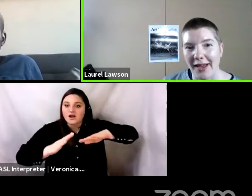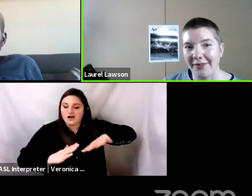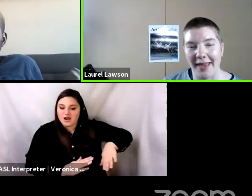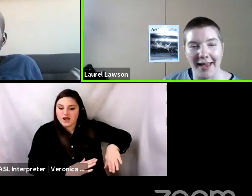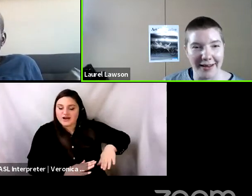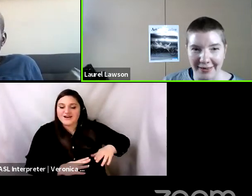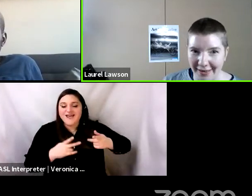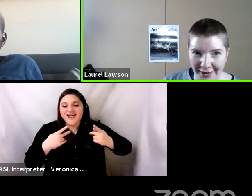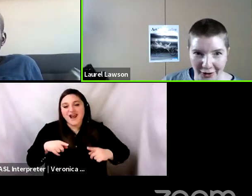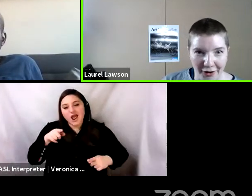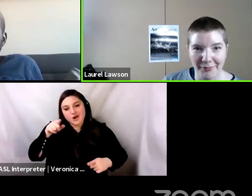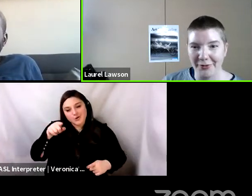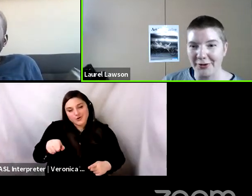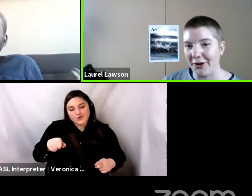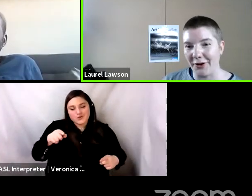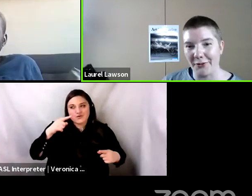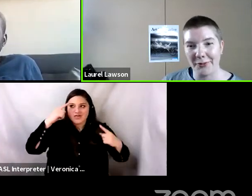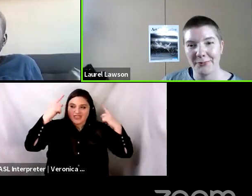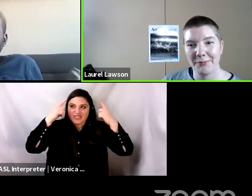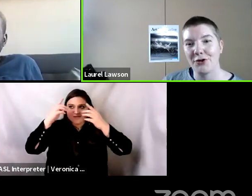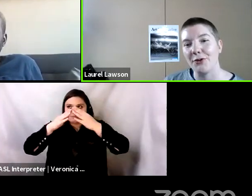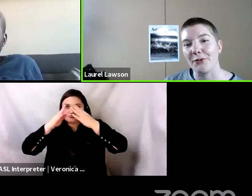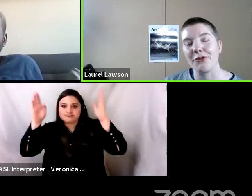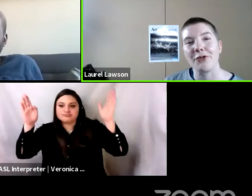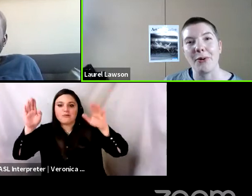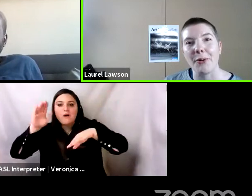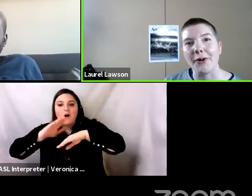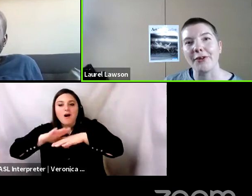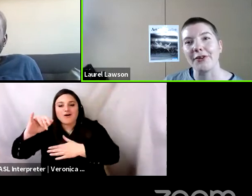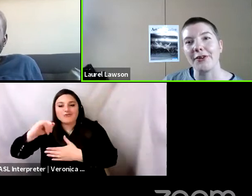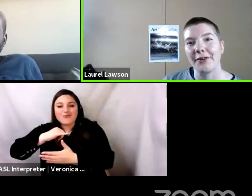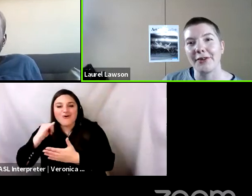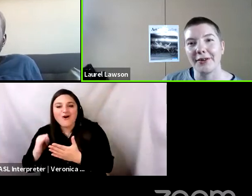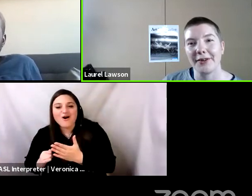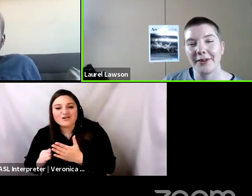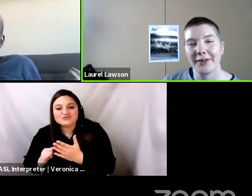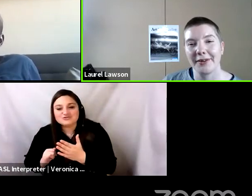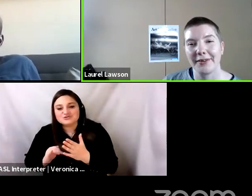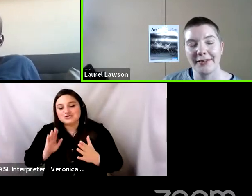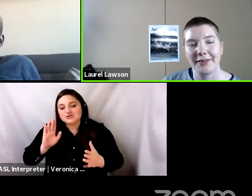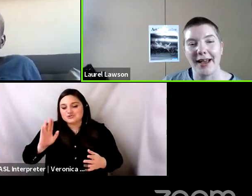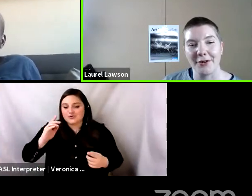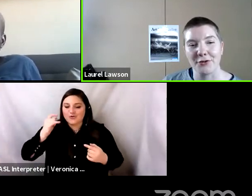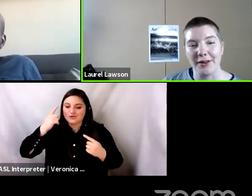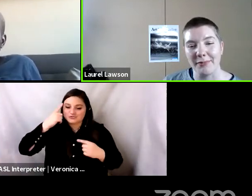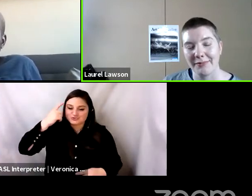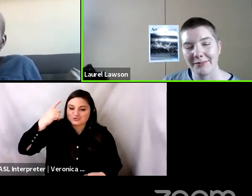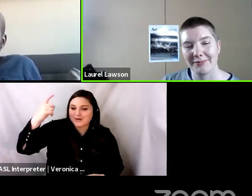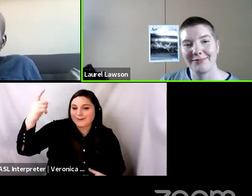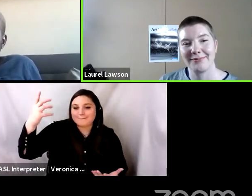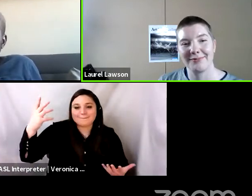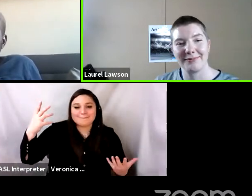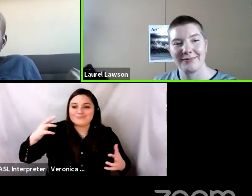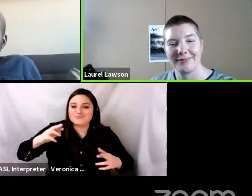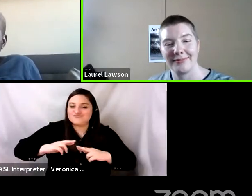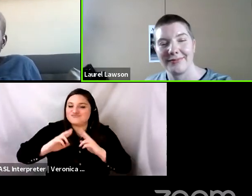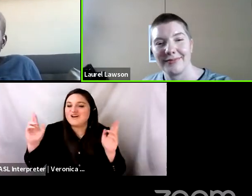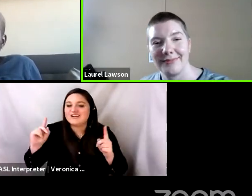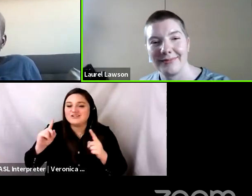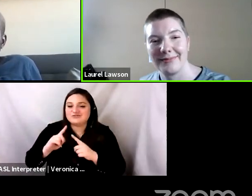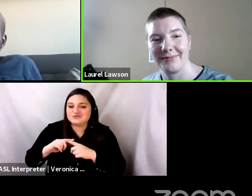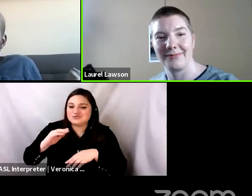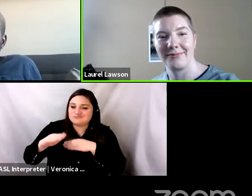So if that's anything, you know, to support that dream.